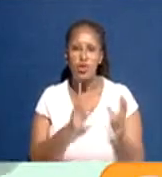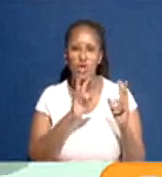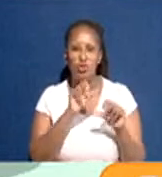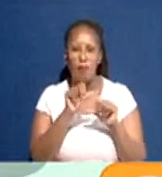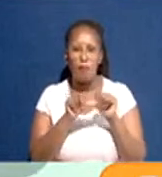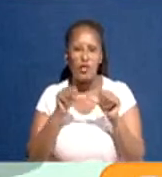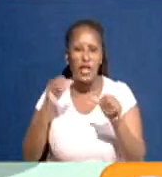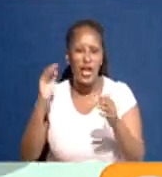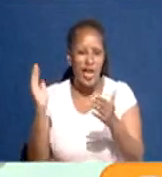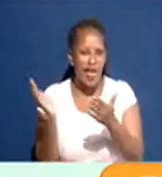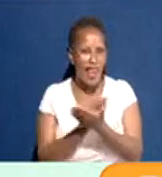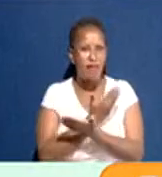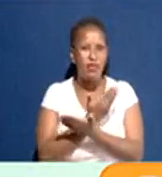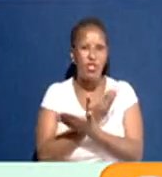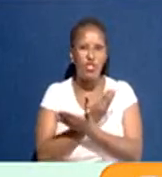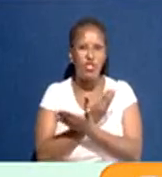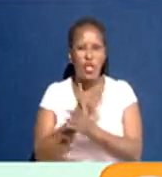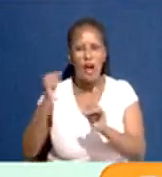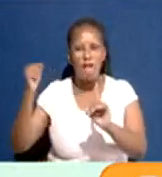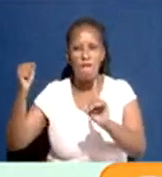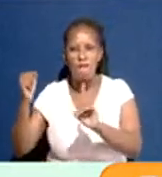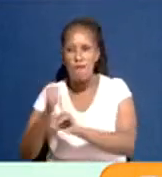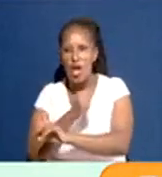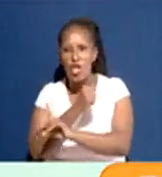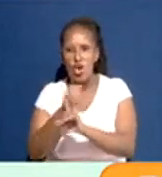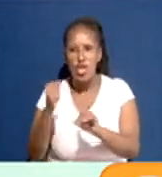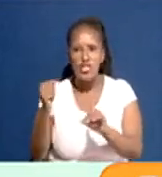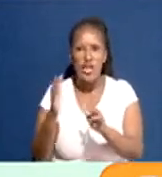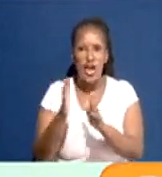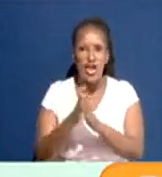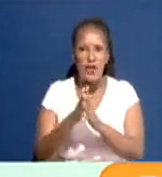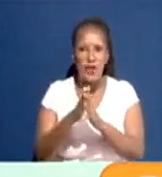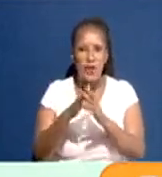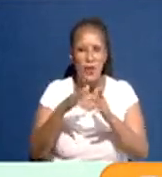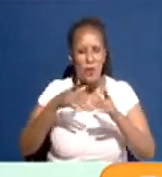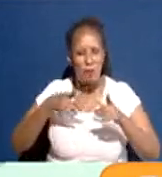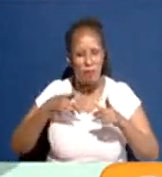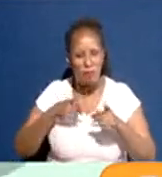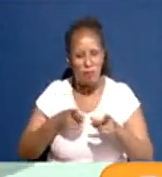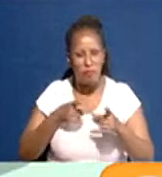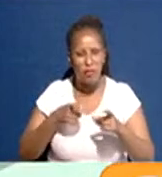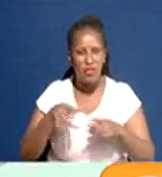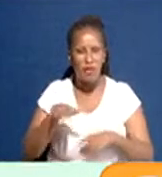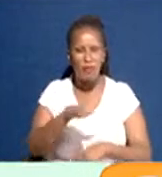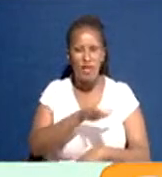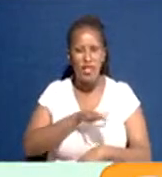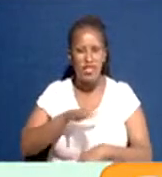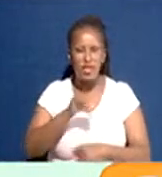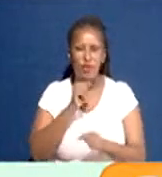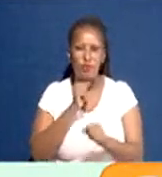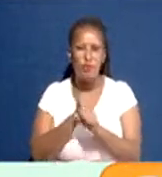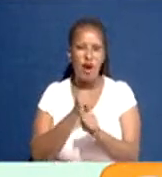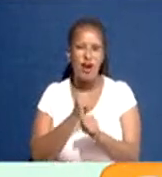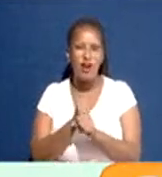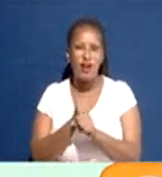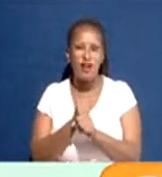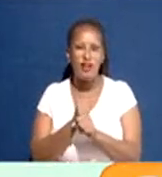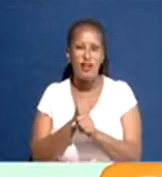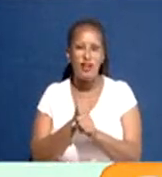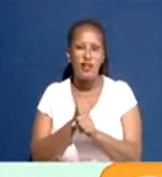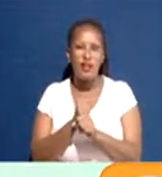elimination of violence and harassment in places of work,